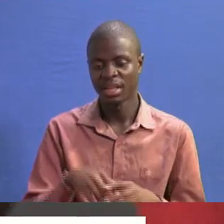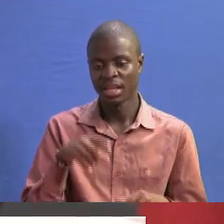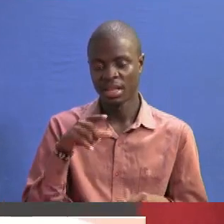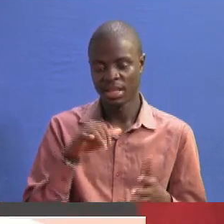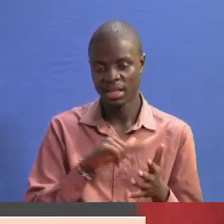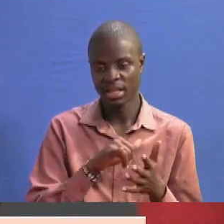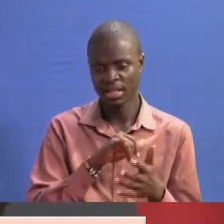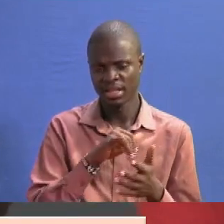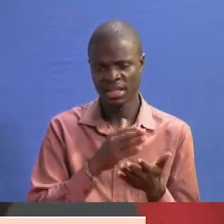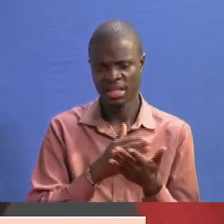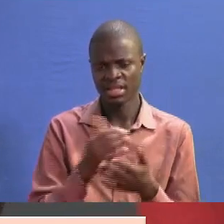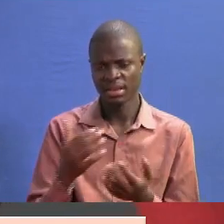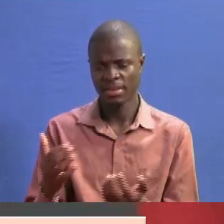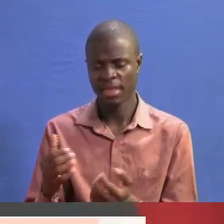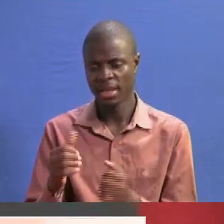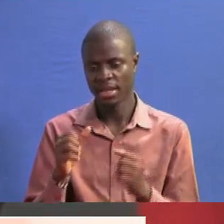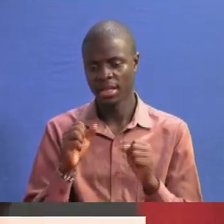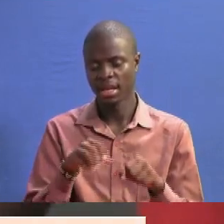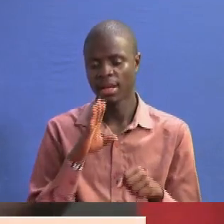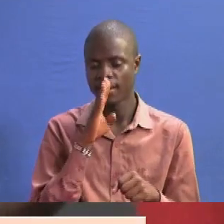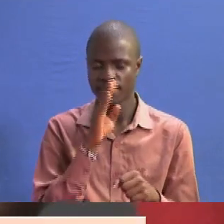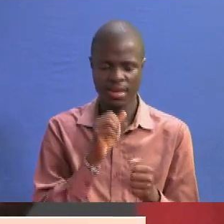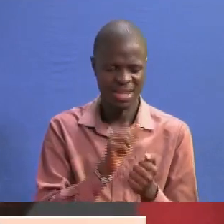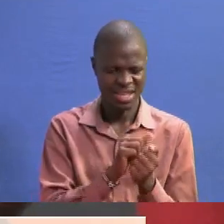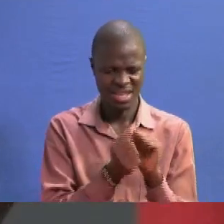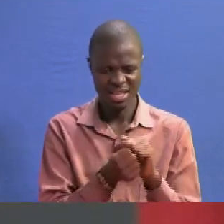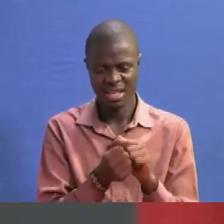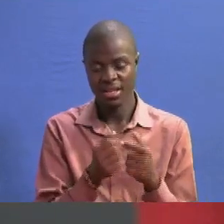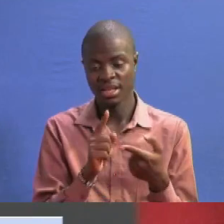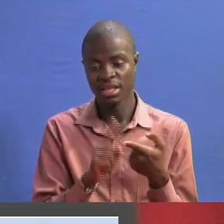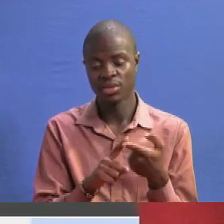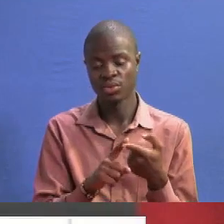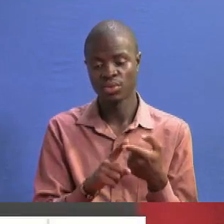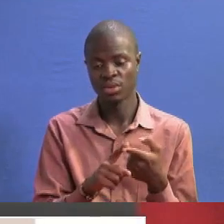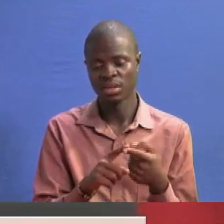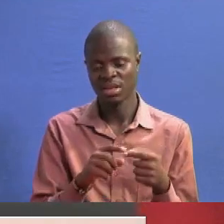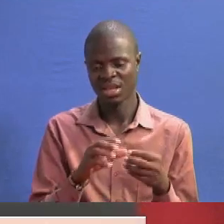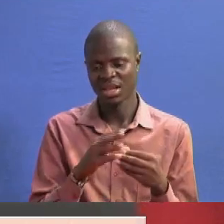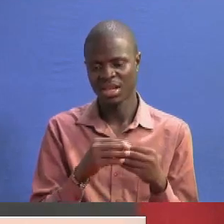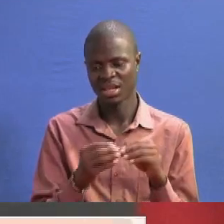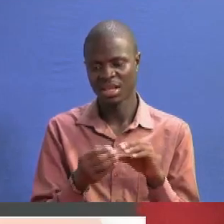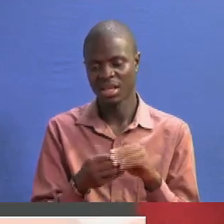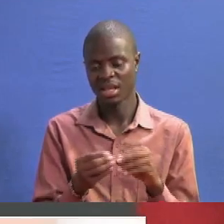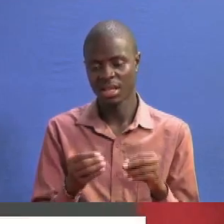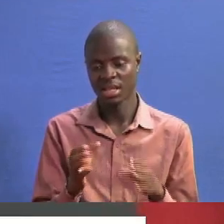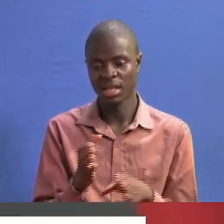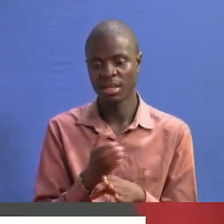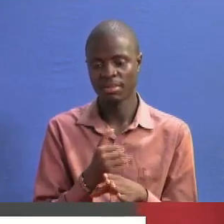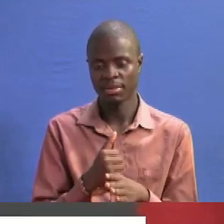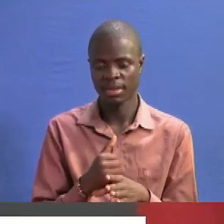converted into products. It's something that can create employment. It's something that can contribute so